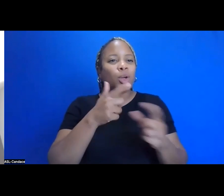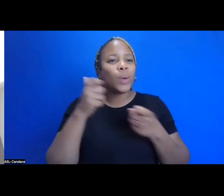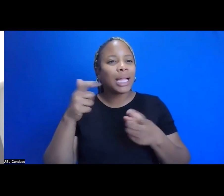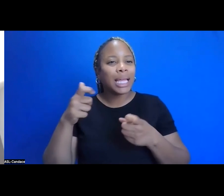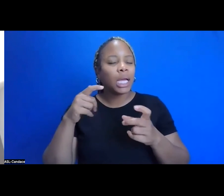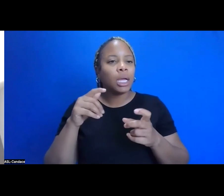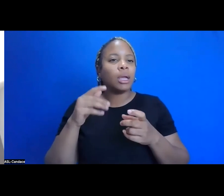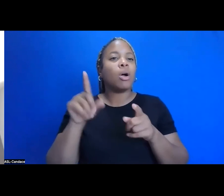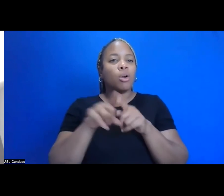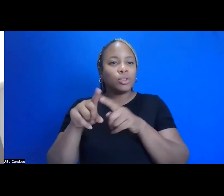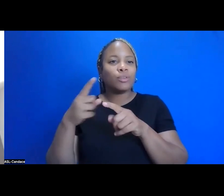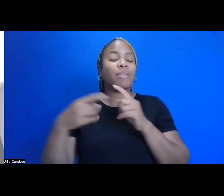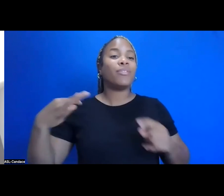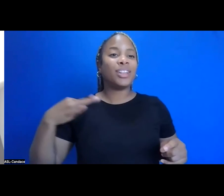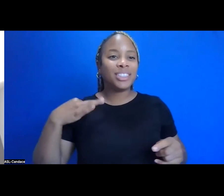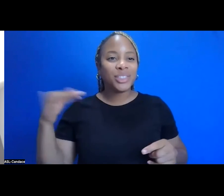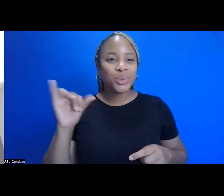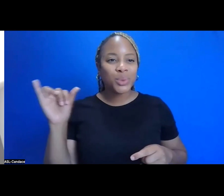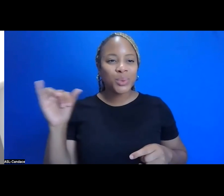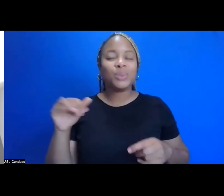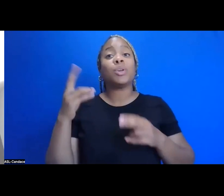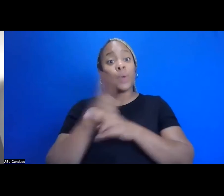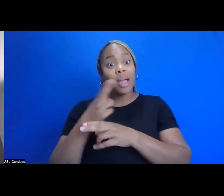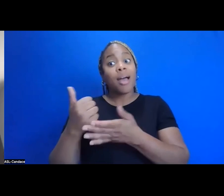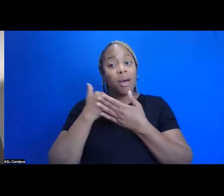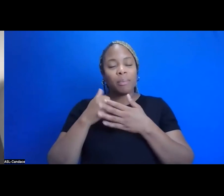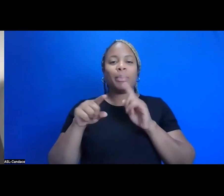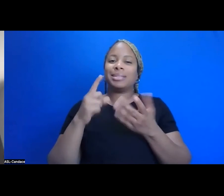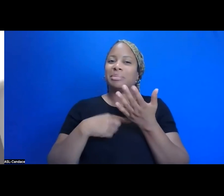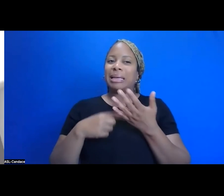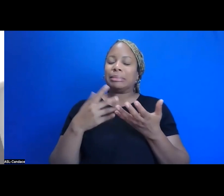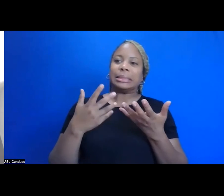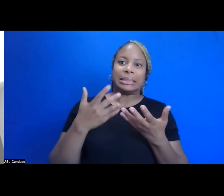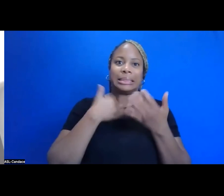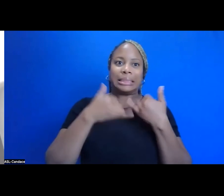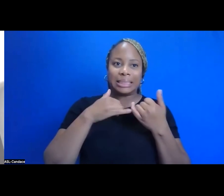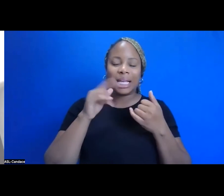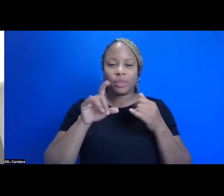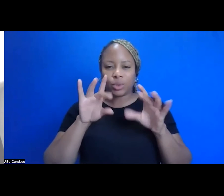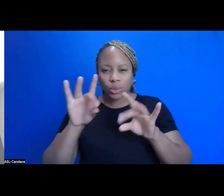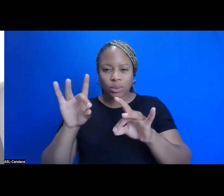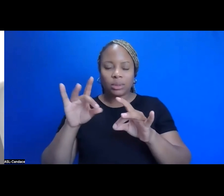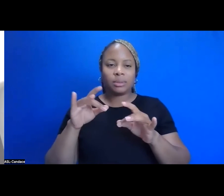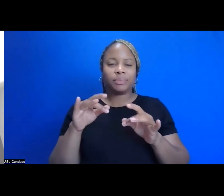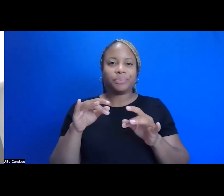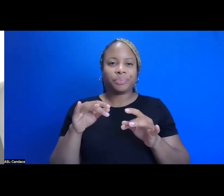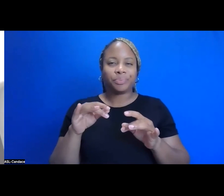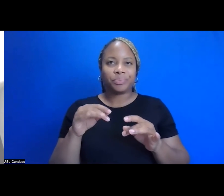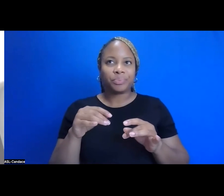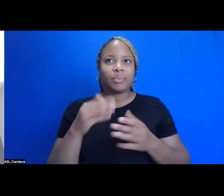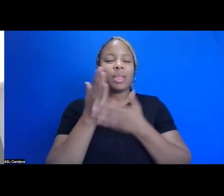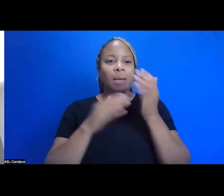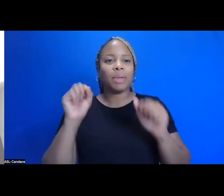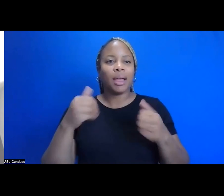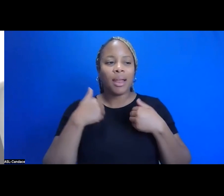by volunteers. So they're useful to an extent, but we also have to kind of have some kind of line